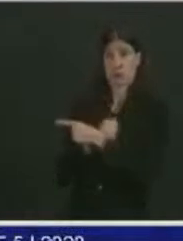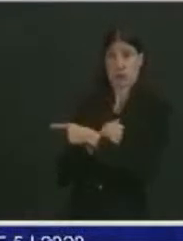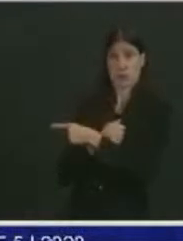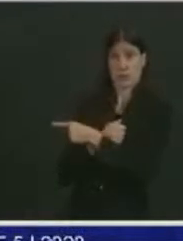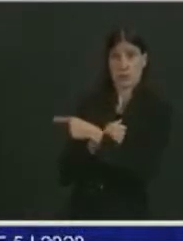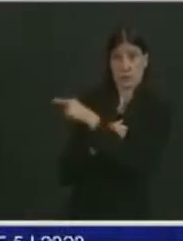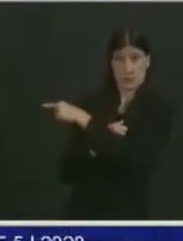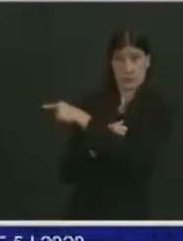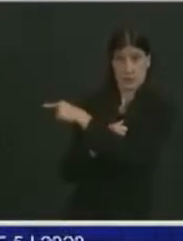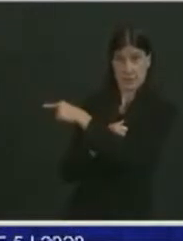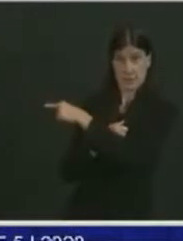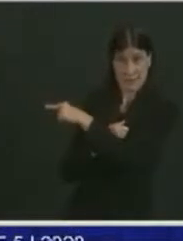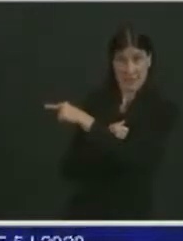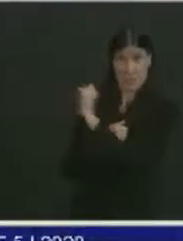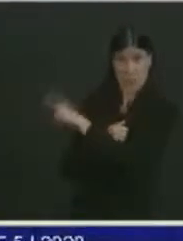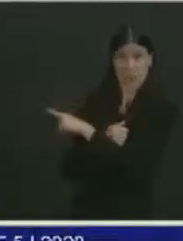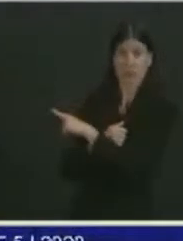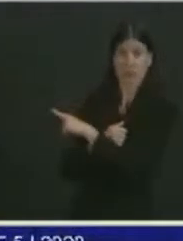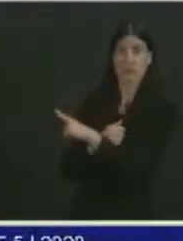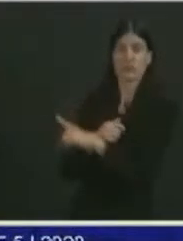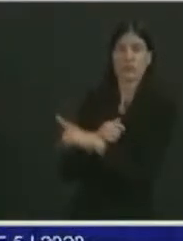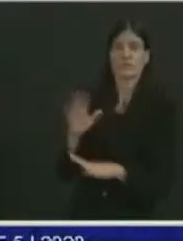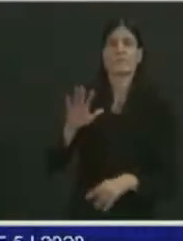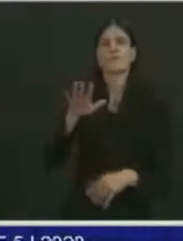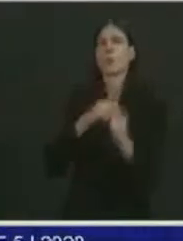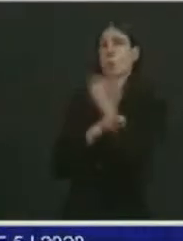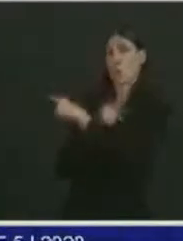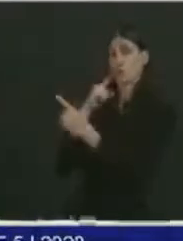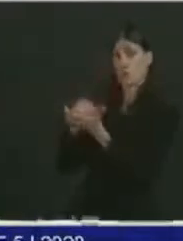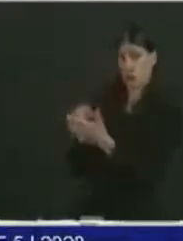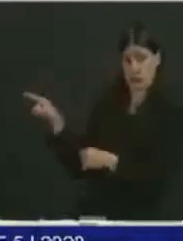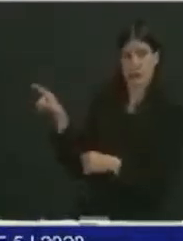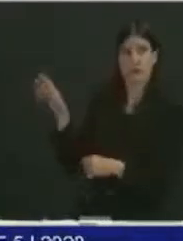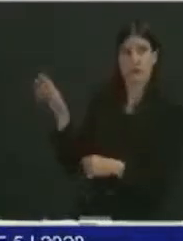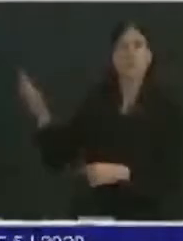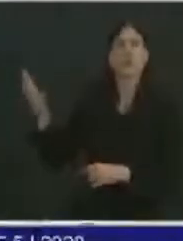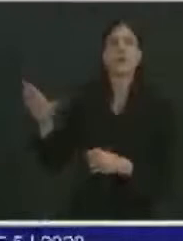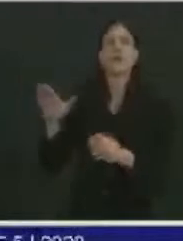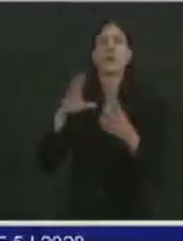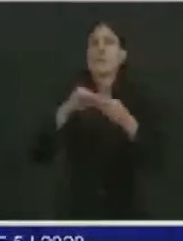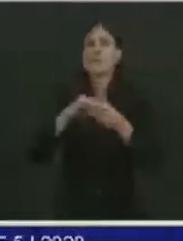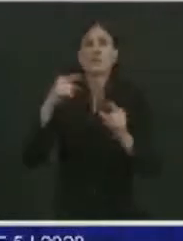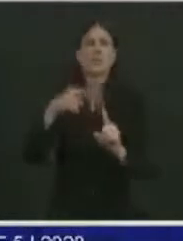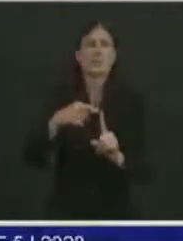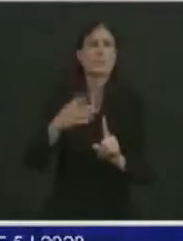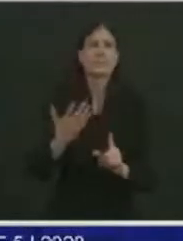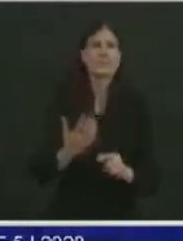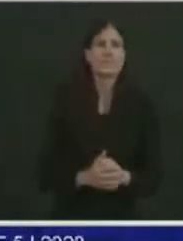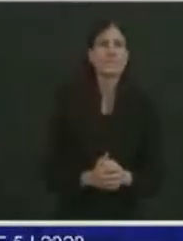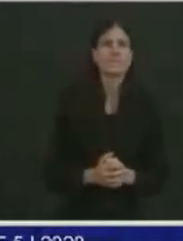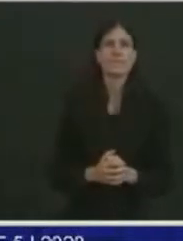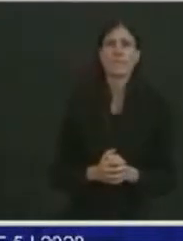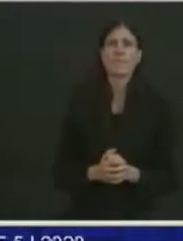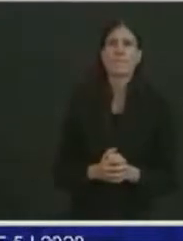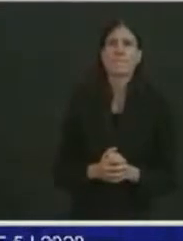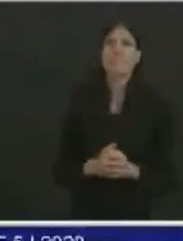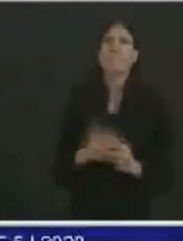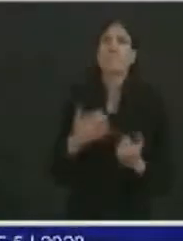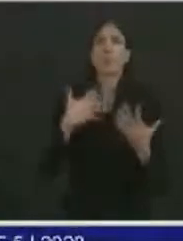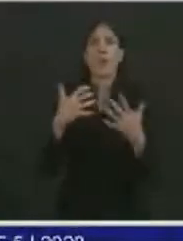be present, with the community. We want to help people stay safe, and also